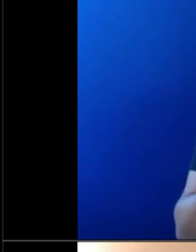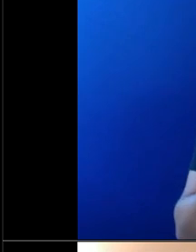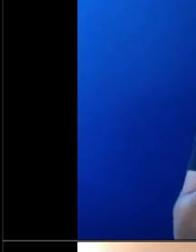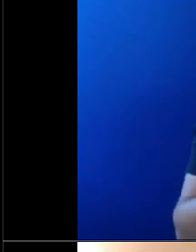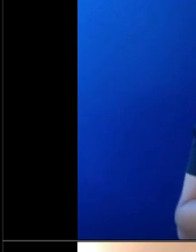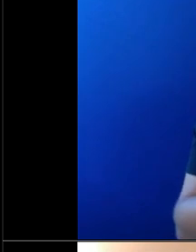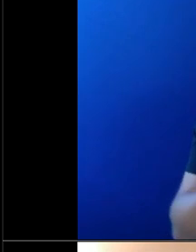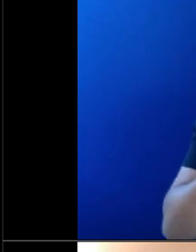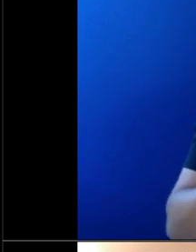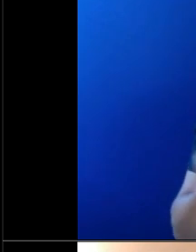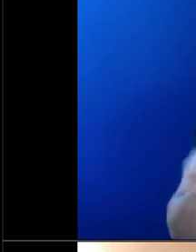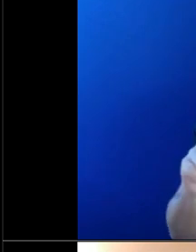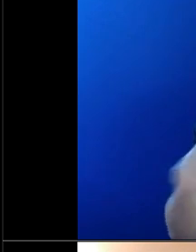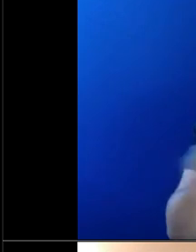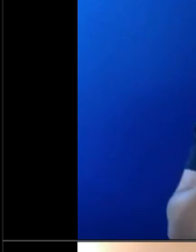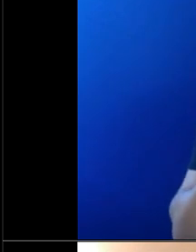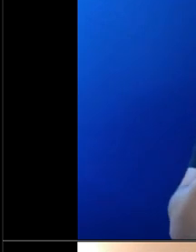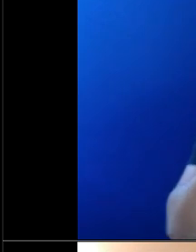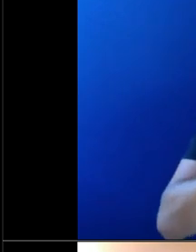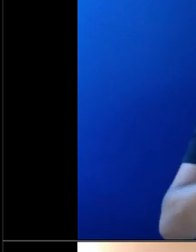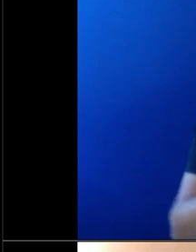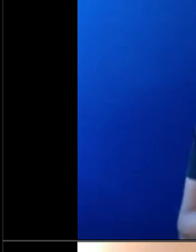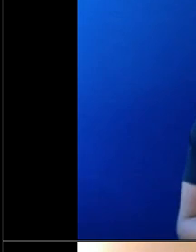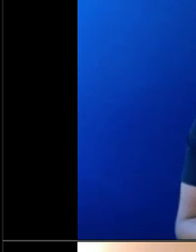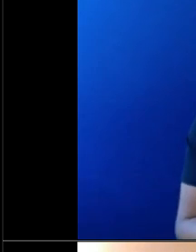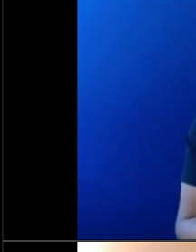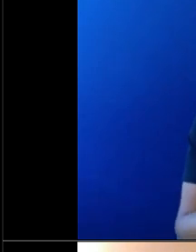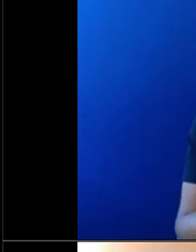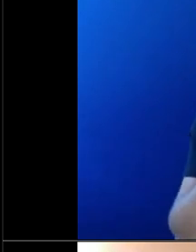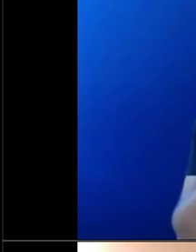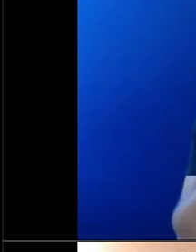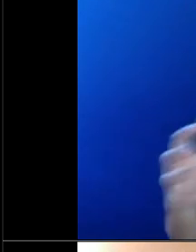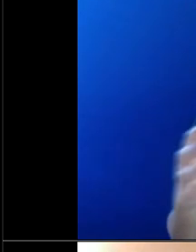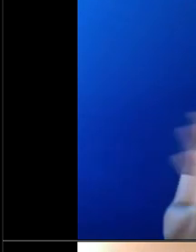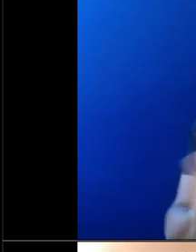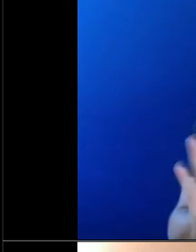where you are, or evening if you're where I am. Thanks so much. Thank you.